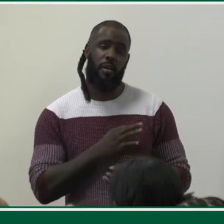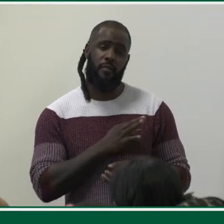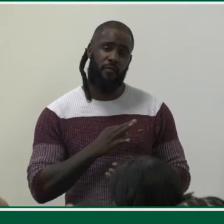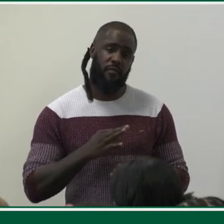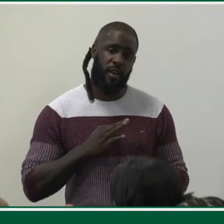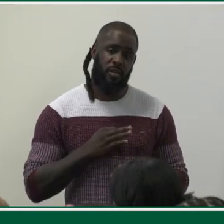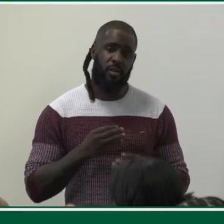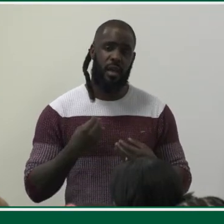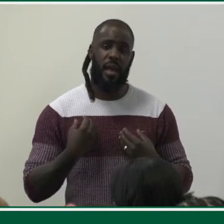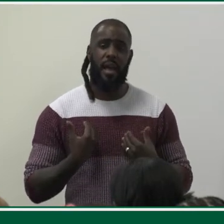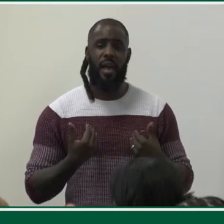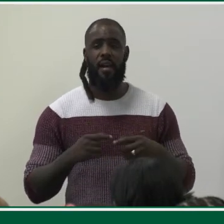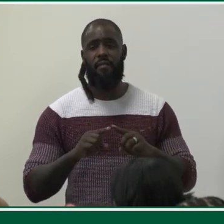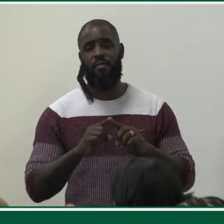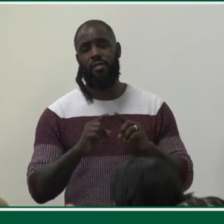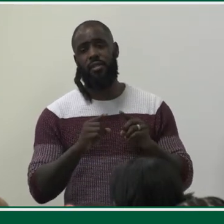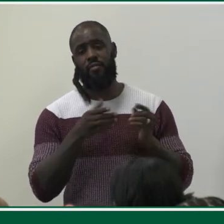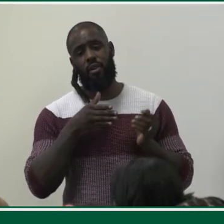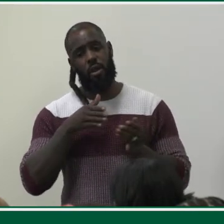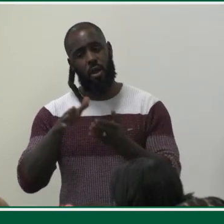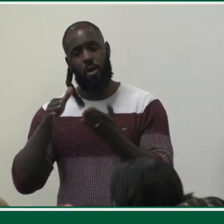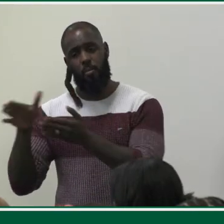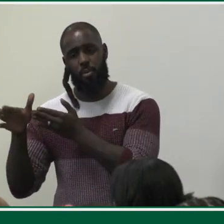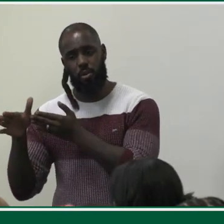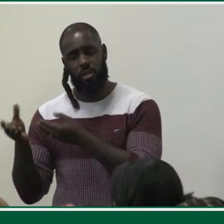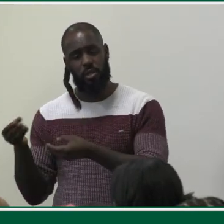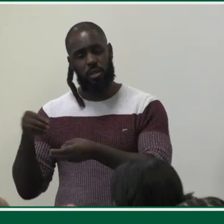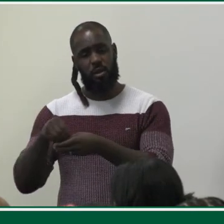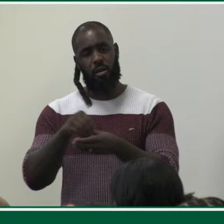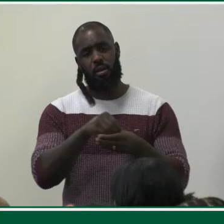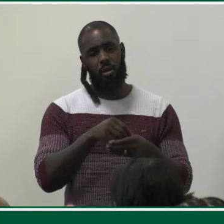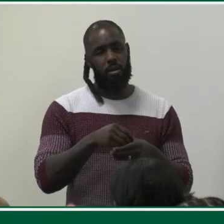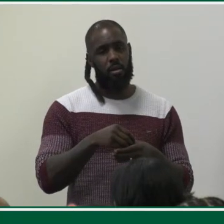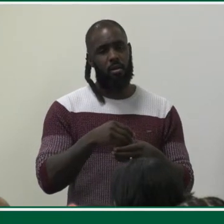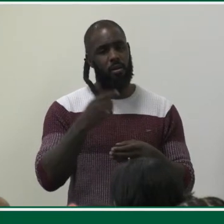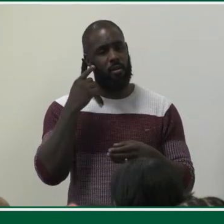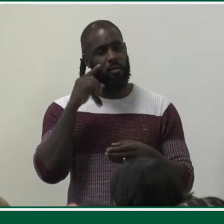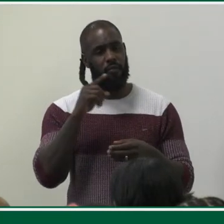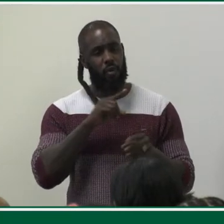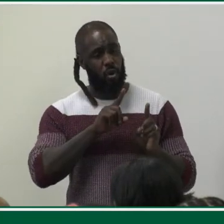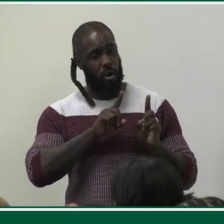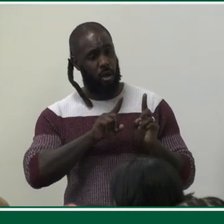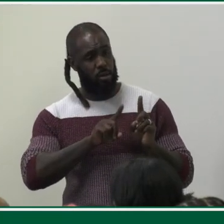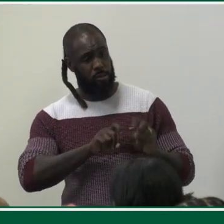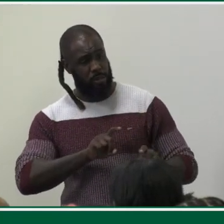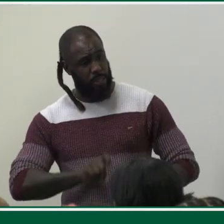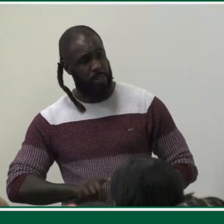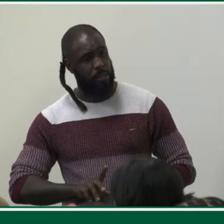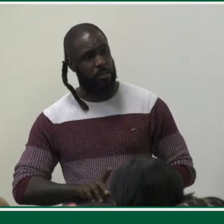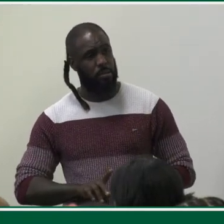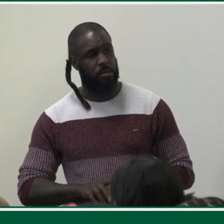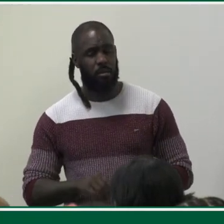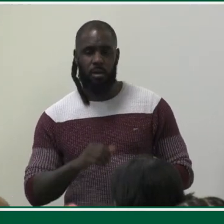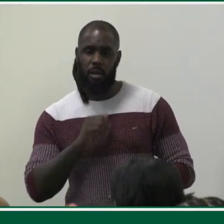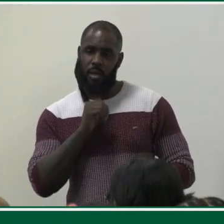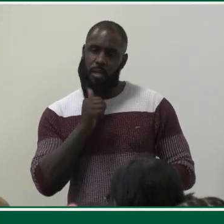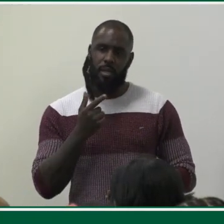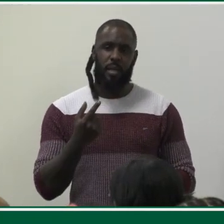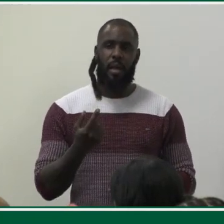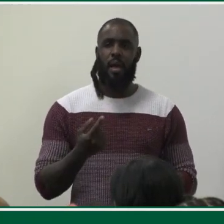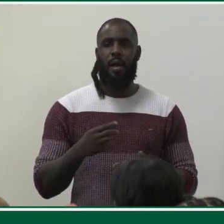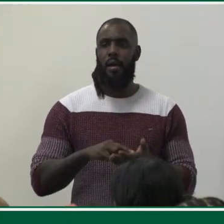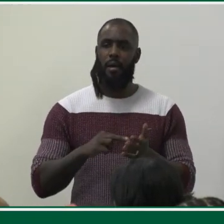different methods, who are able to incorporate different methods of assessment. And by saying that, we don't mean that they